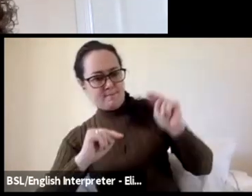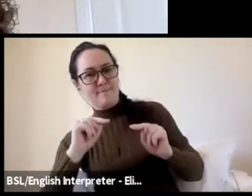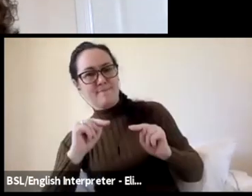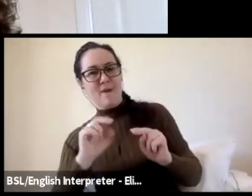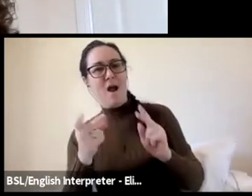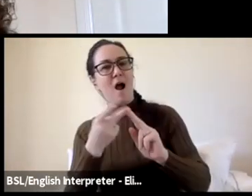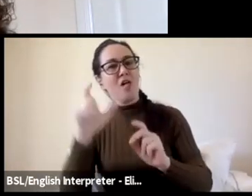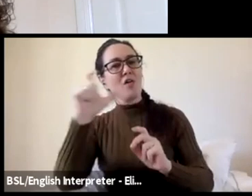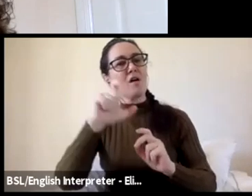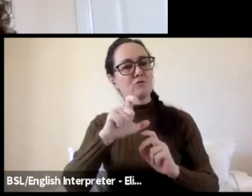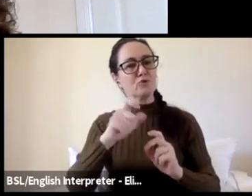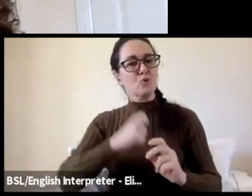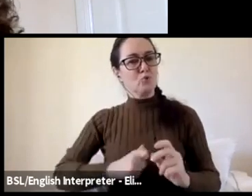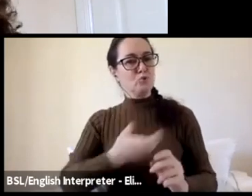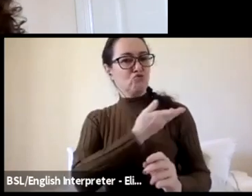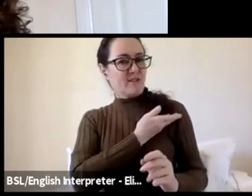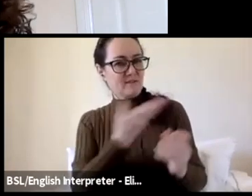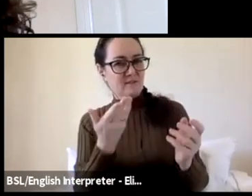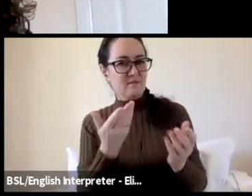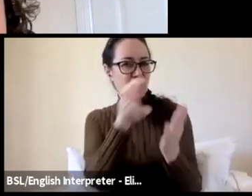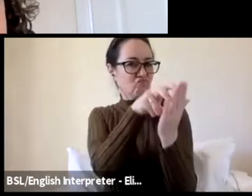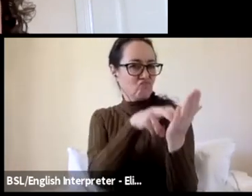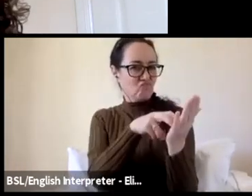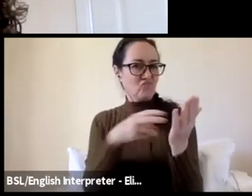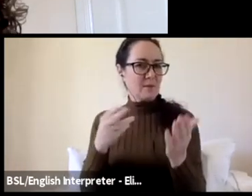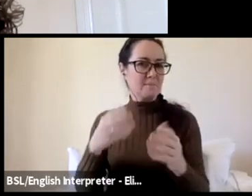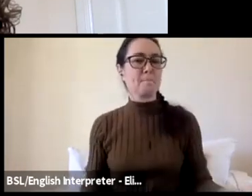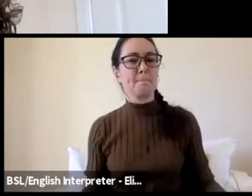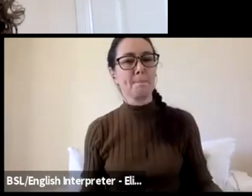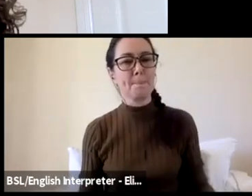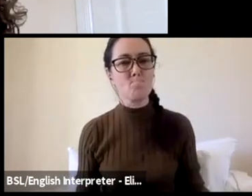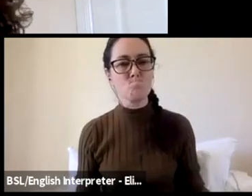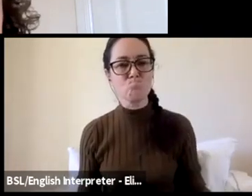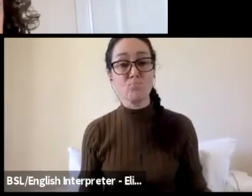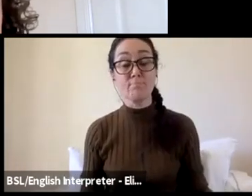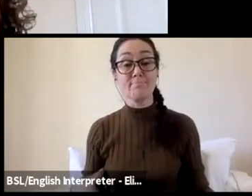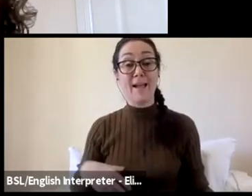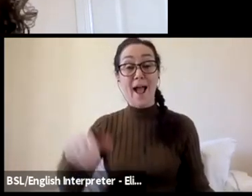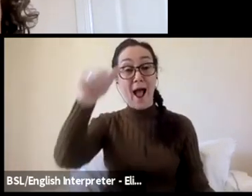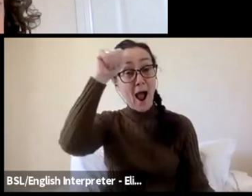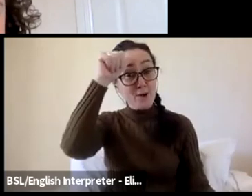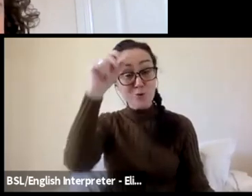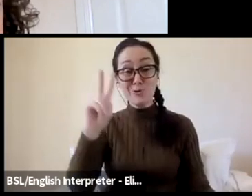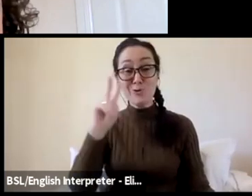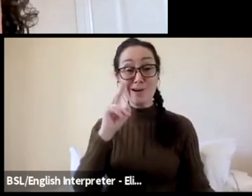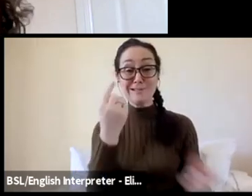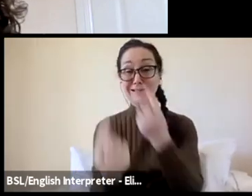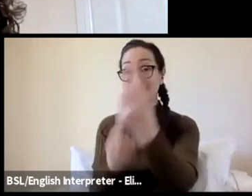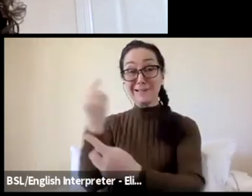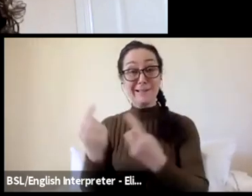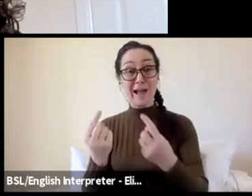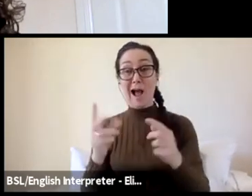few bits of terminology that might be useful for you to know. All right. So I know that you can't see each other and I can't see you,